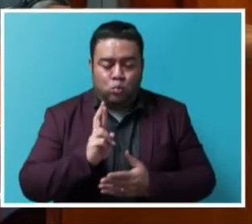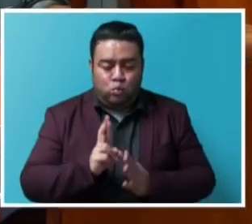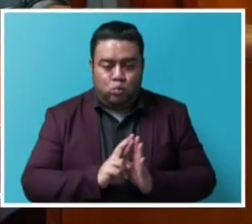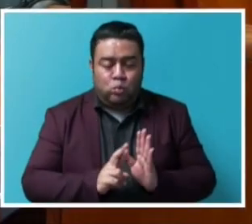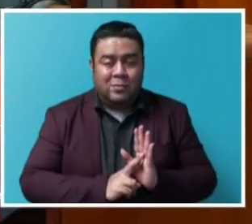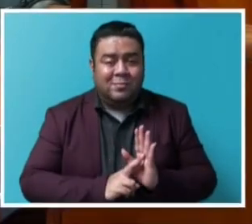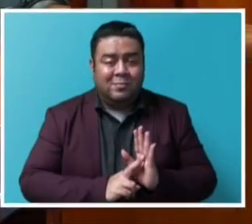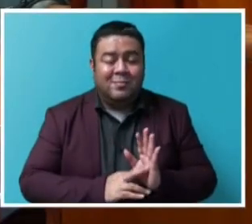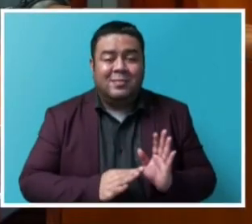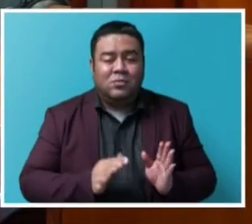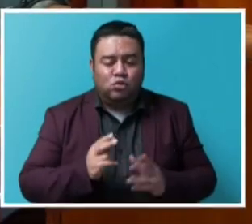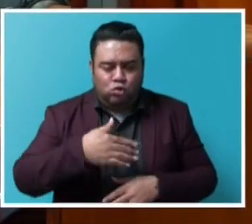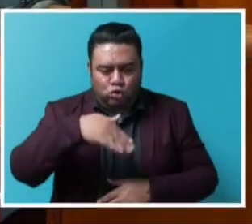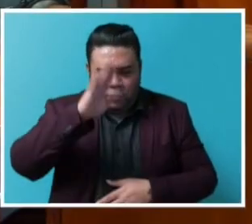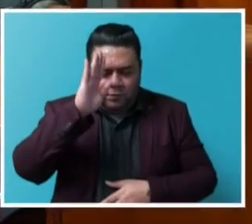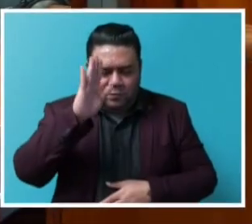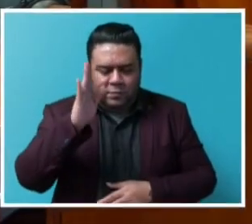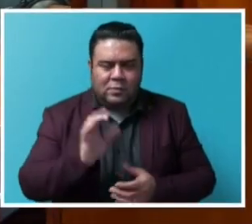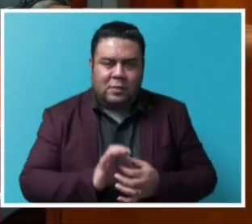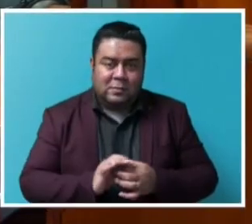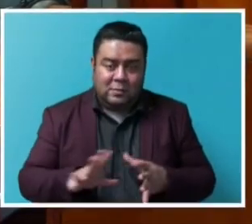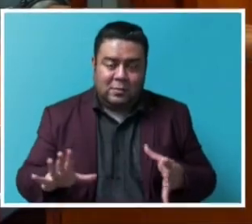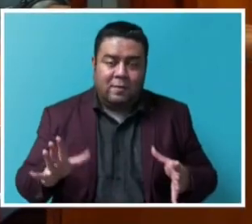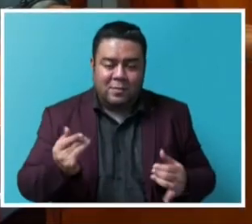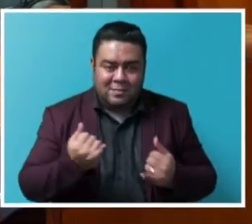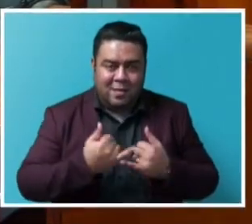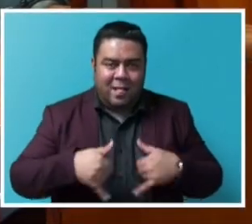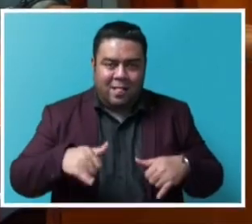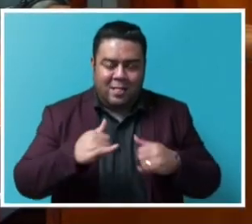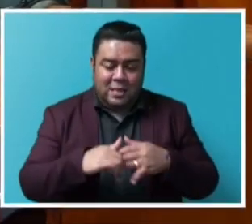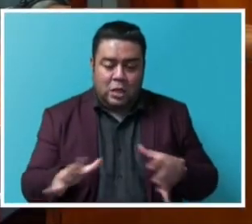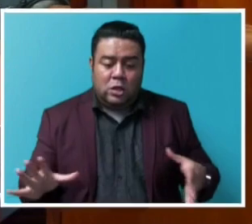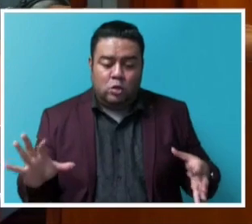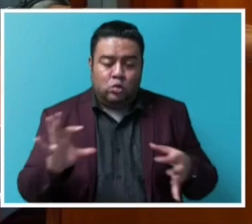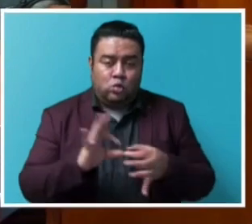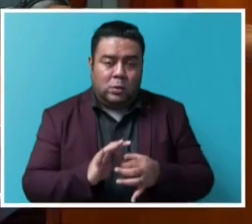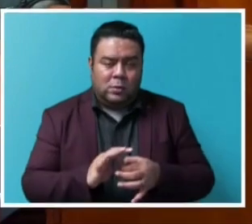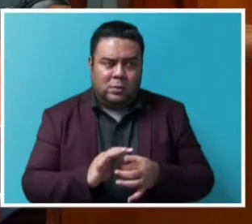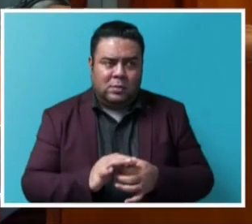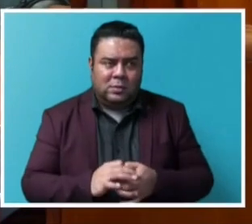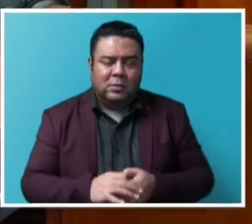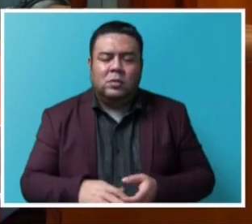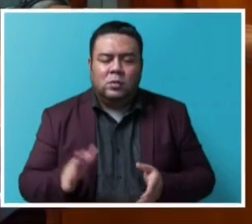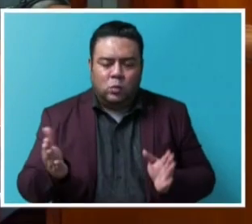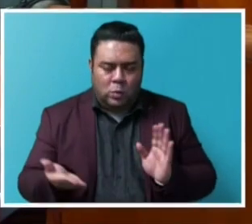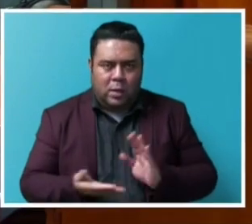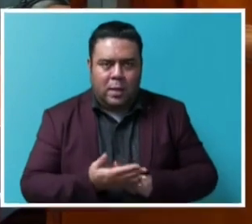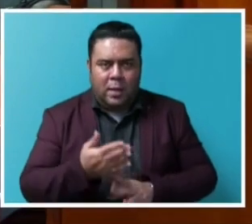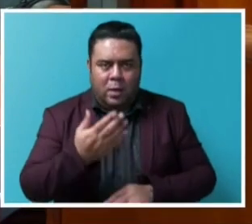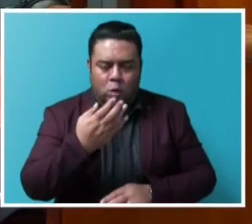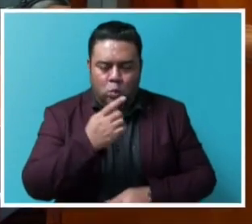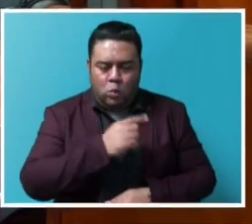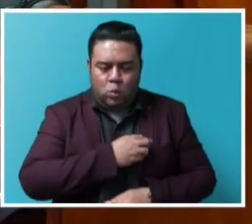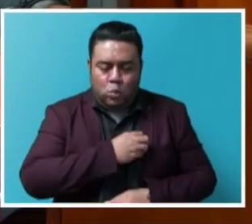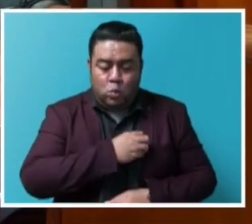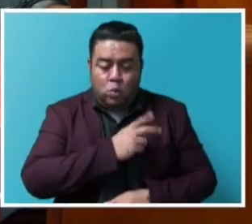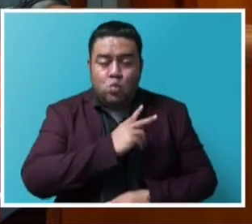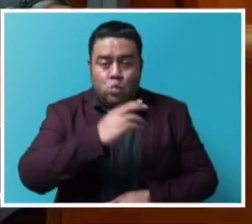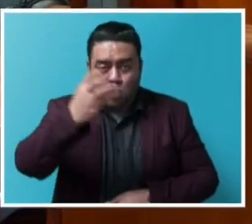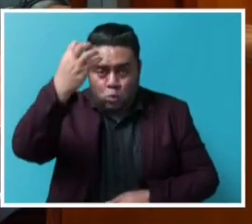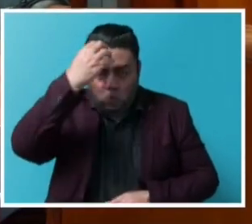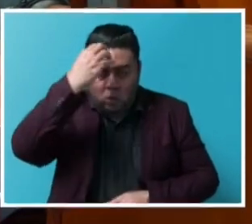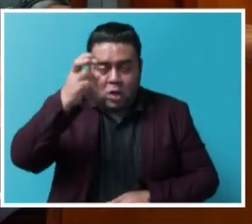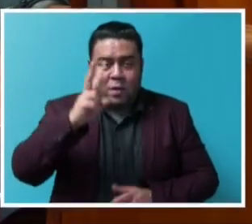time the cession of these islands and their joint sovereignty to Her Majesty, Queen Victoria of England,